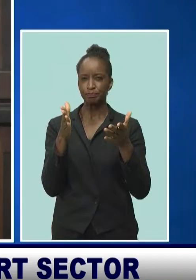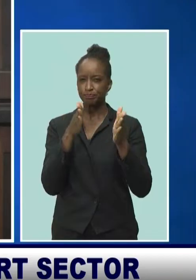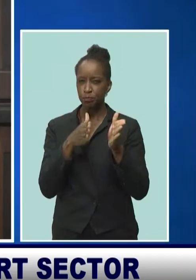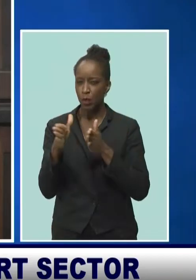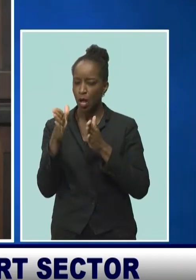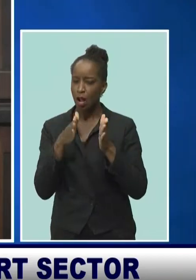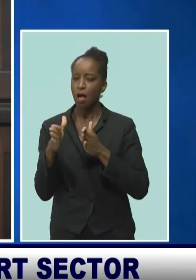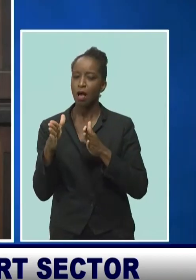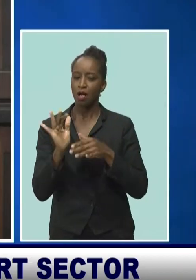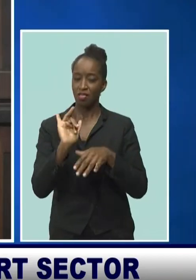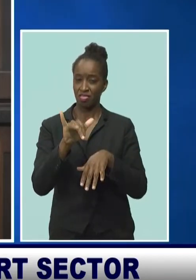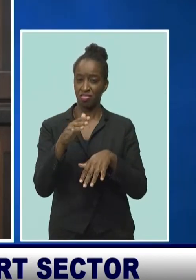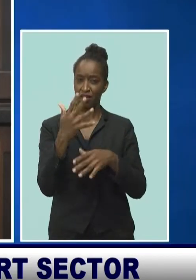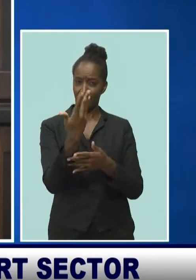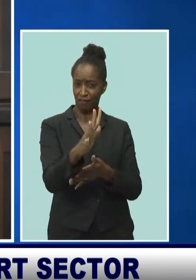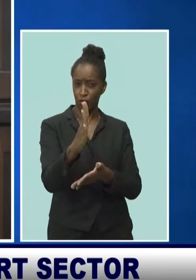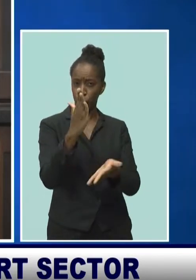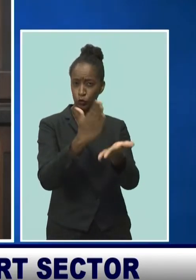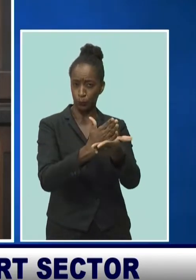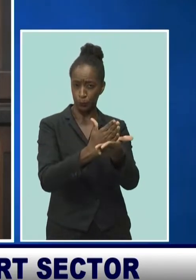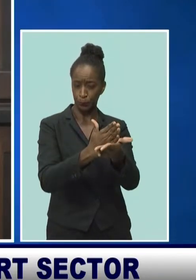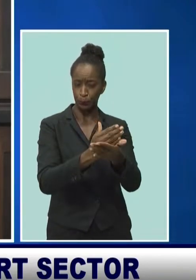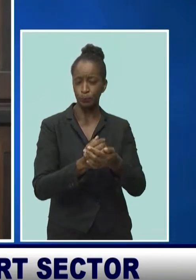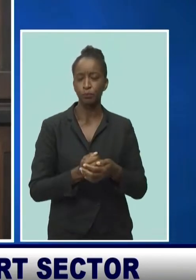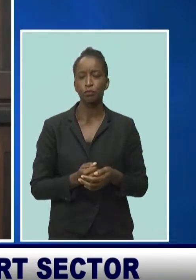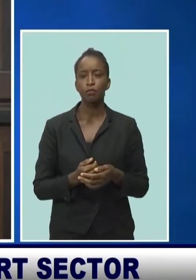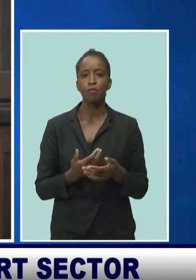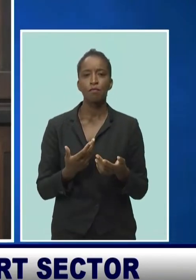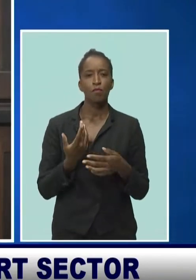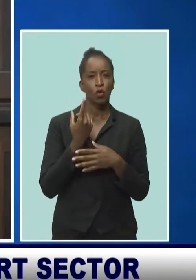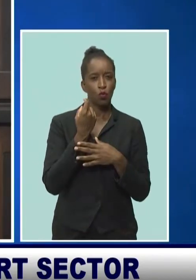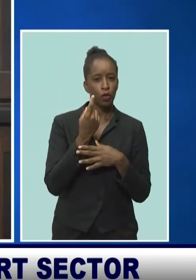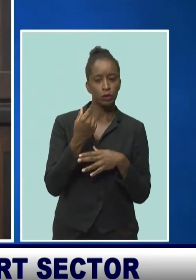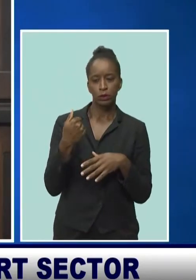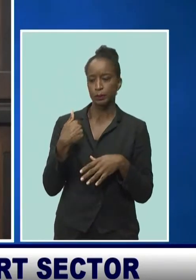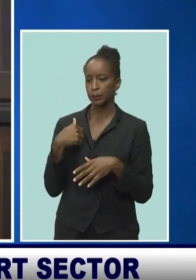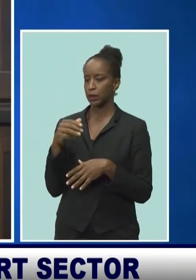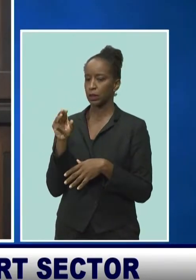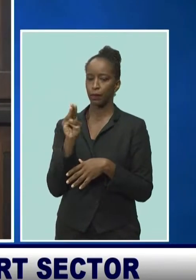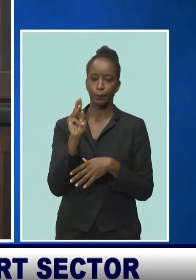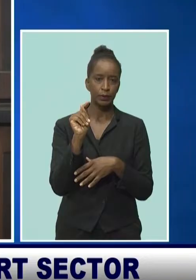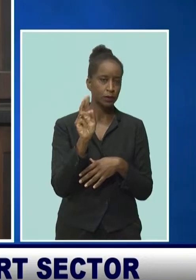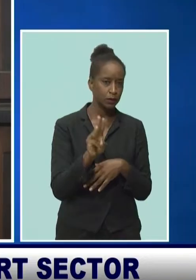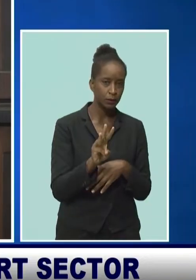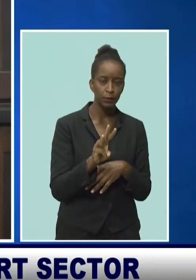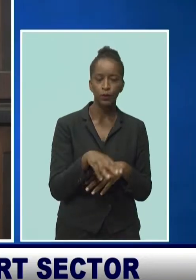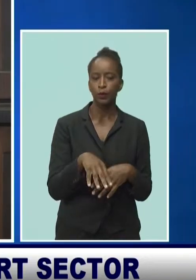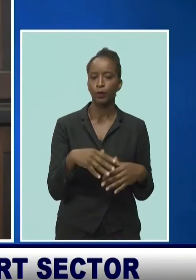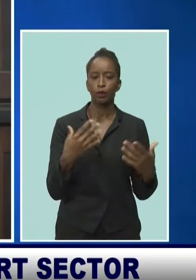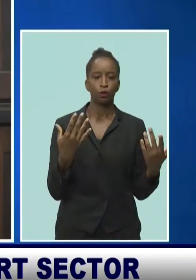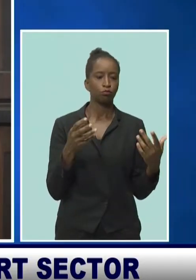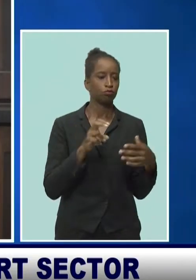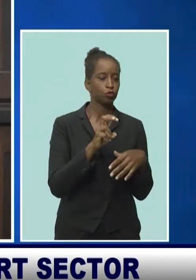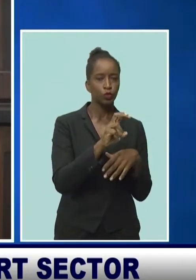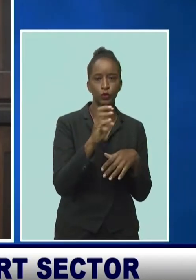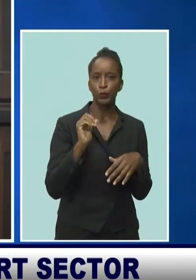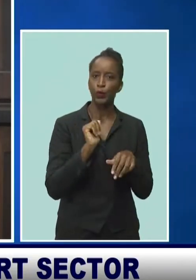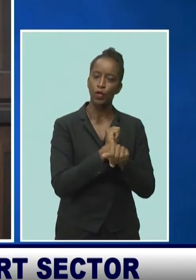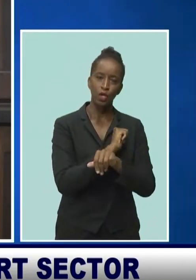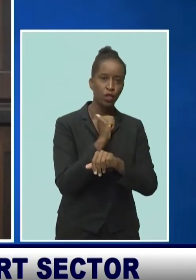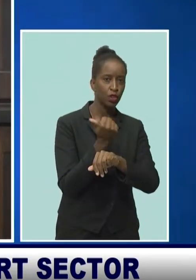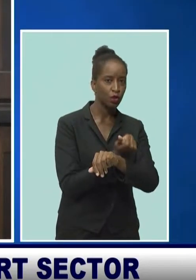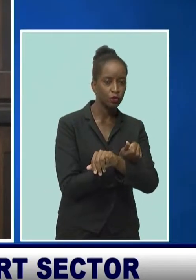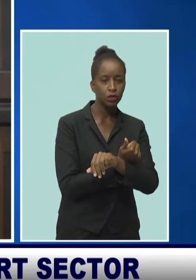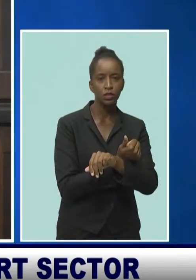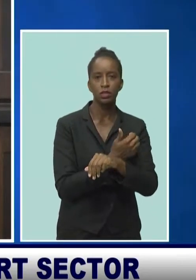recently, the Director of Transport Authority, Transport Board and myself with MTW would have met to review a lot of the